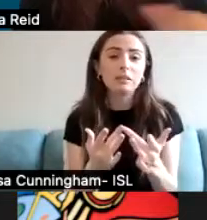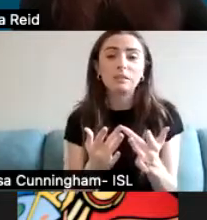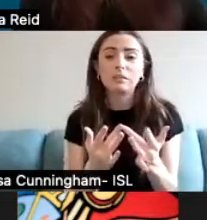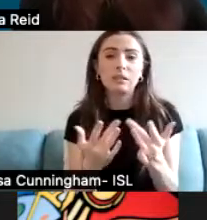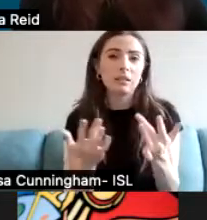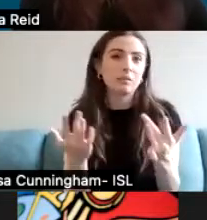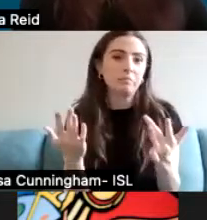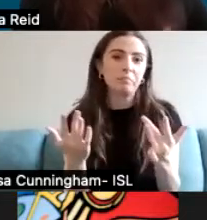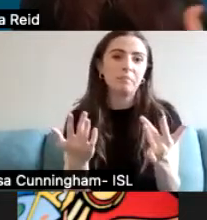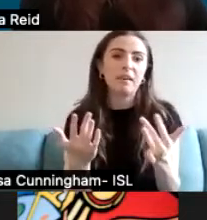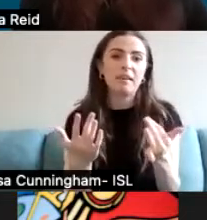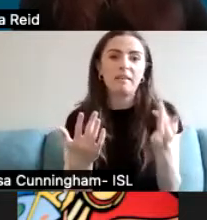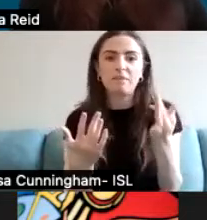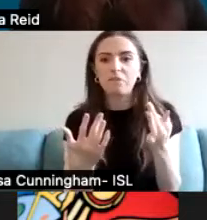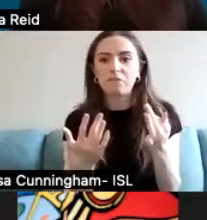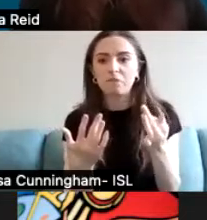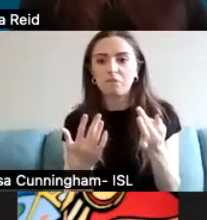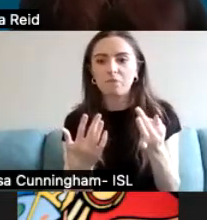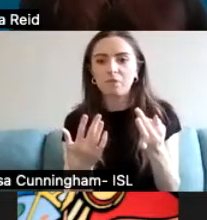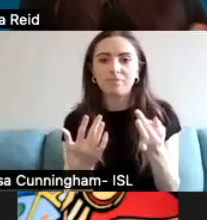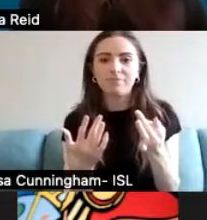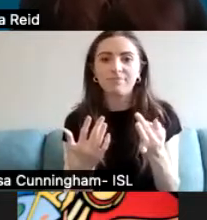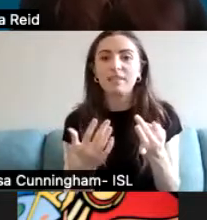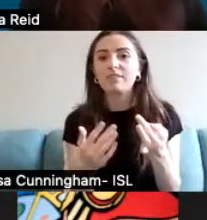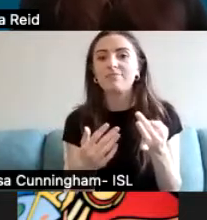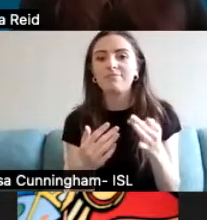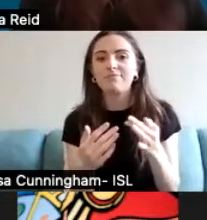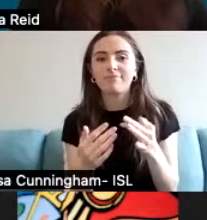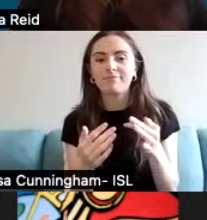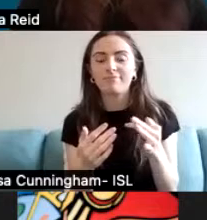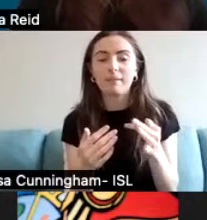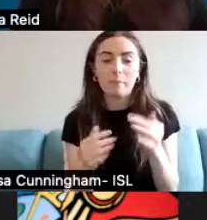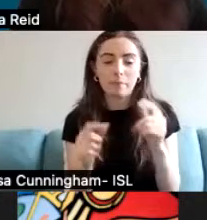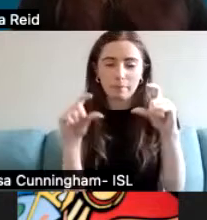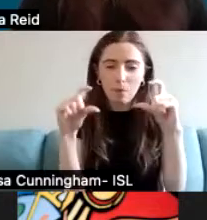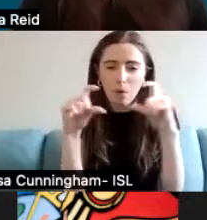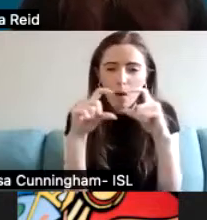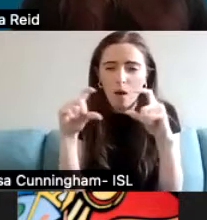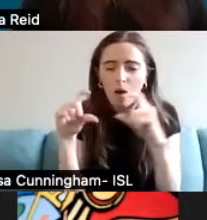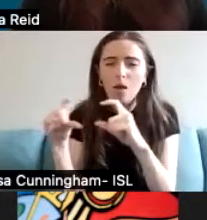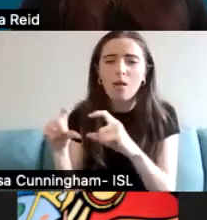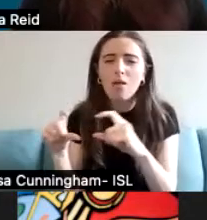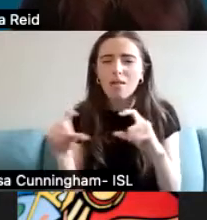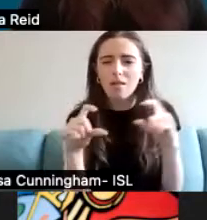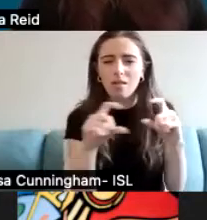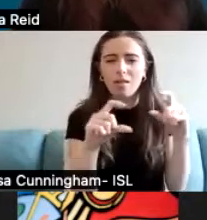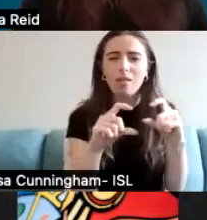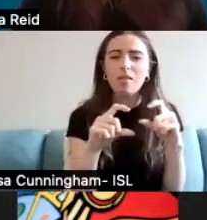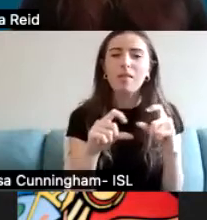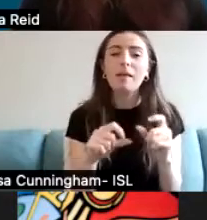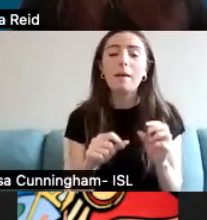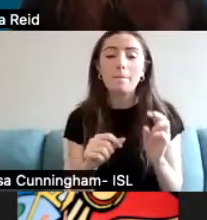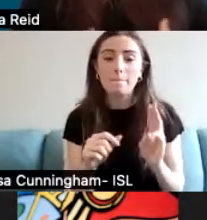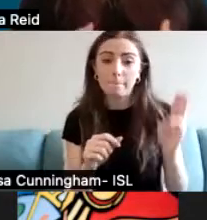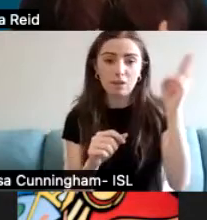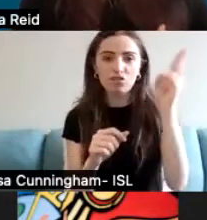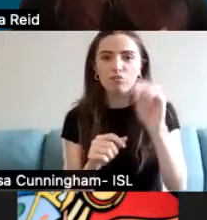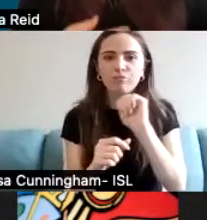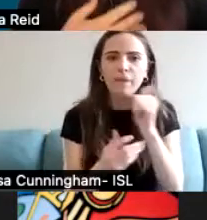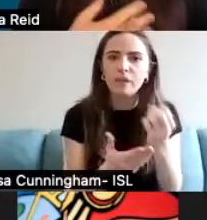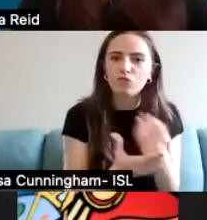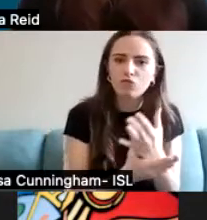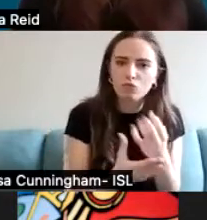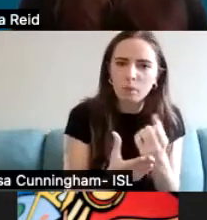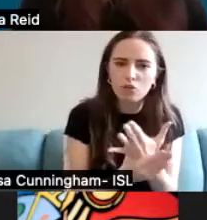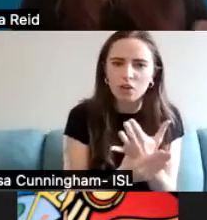of mouse usage versus being able to tab between content. Images without descriptions, because it basically means